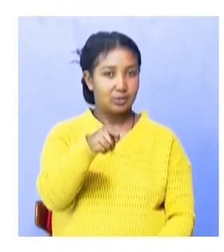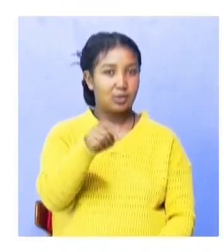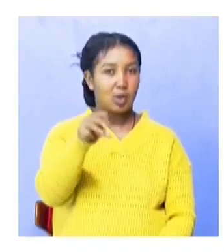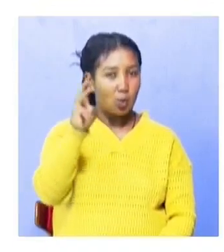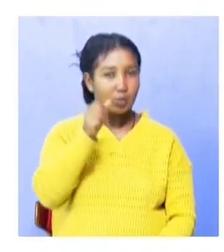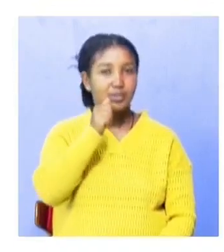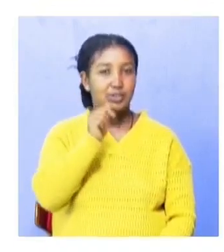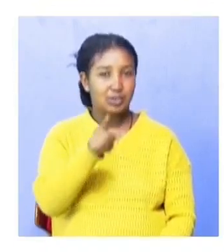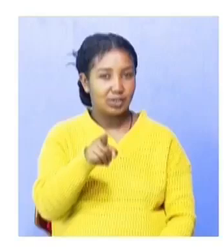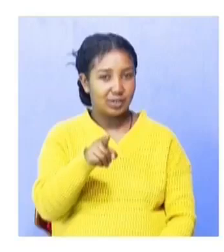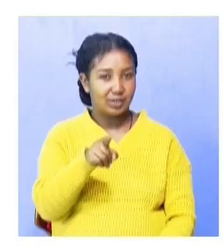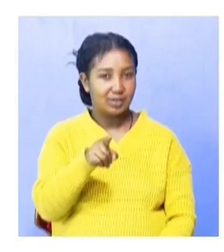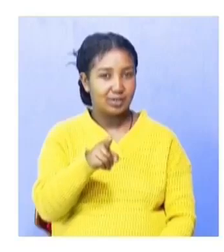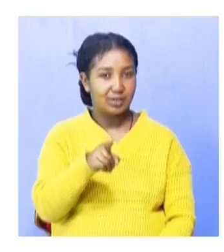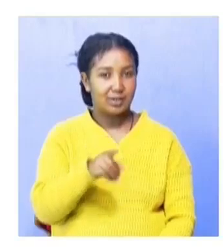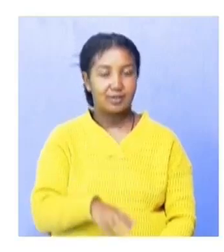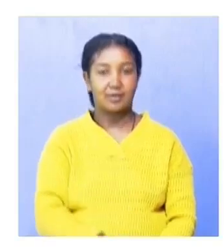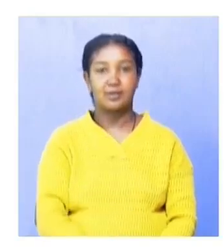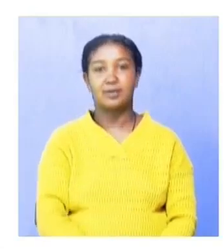Was she